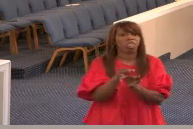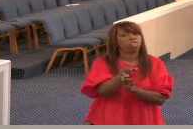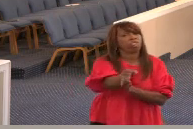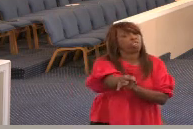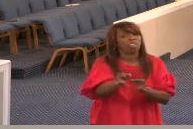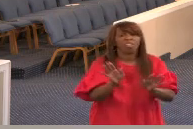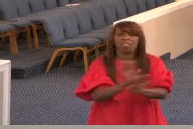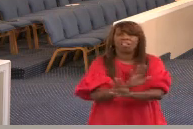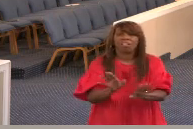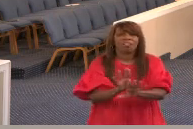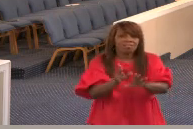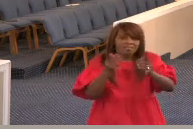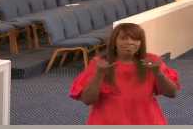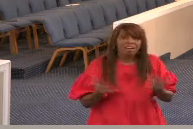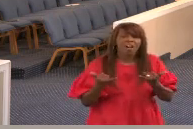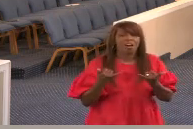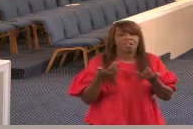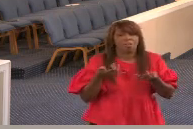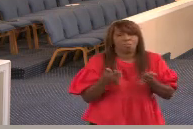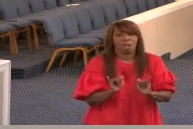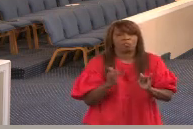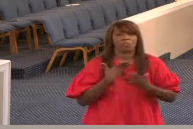you still have time.